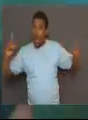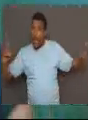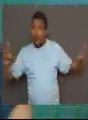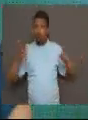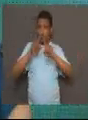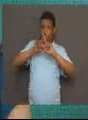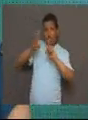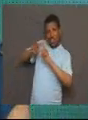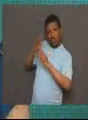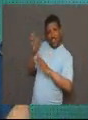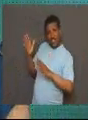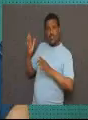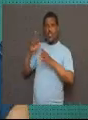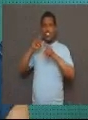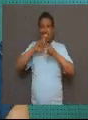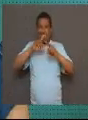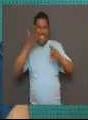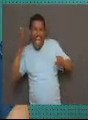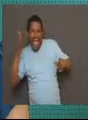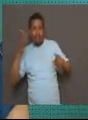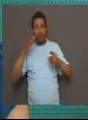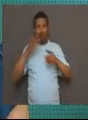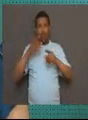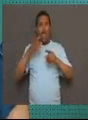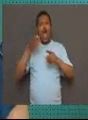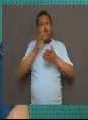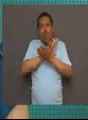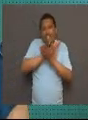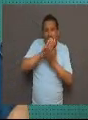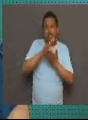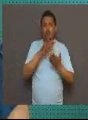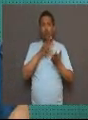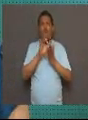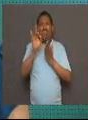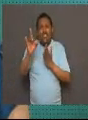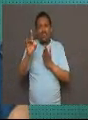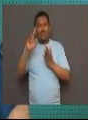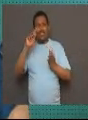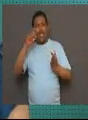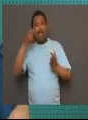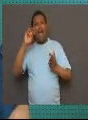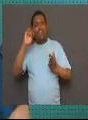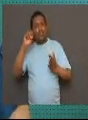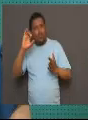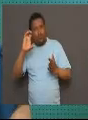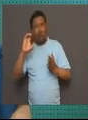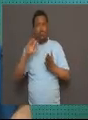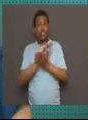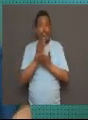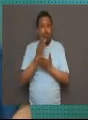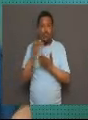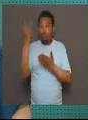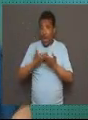today, defining the different types of qualitative and quantitative